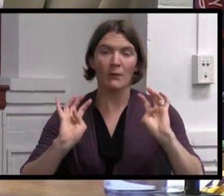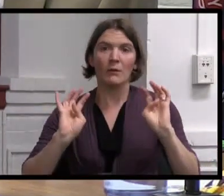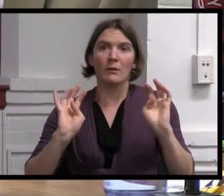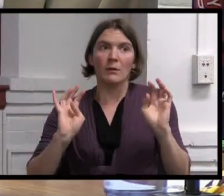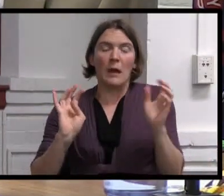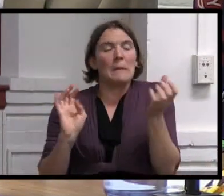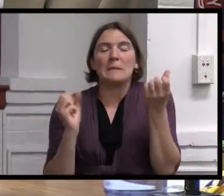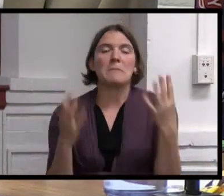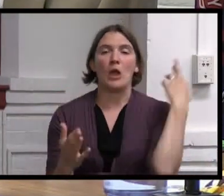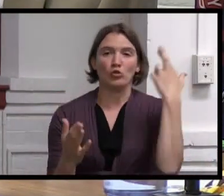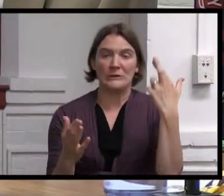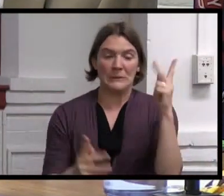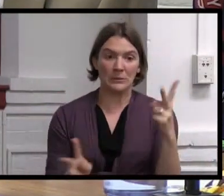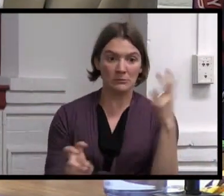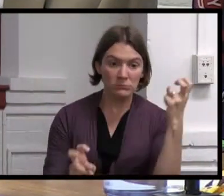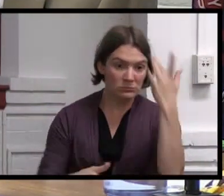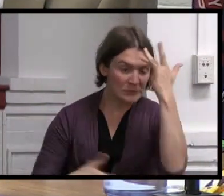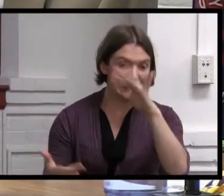many reasons.